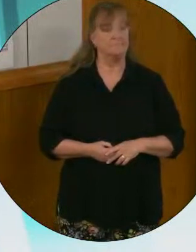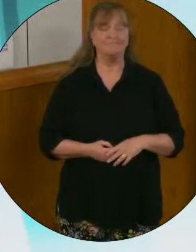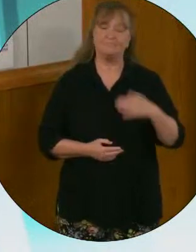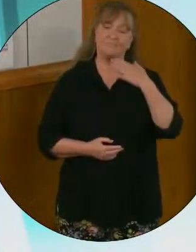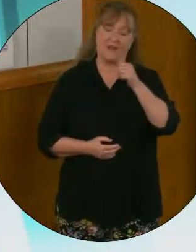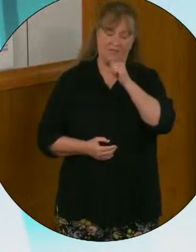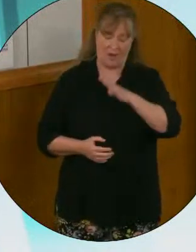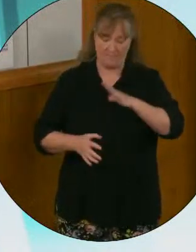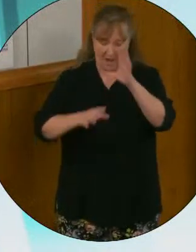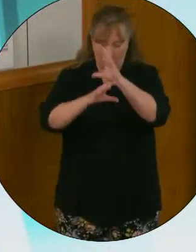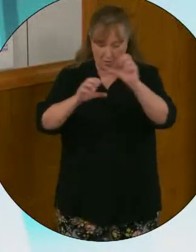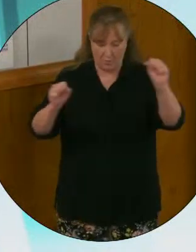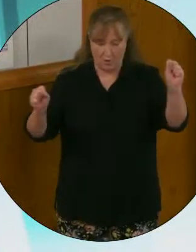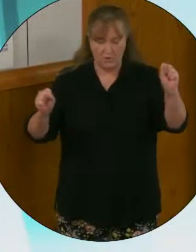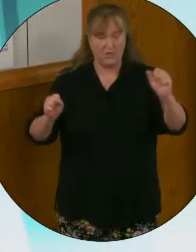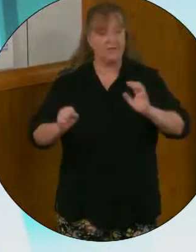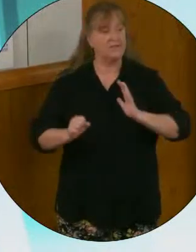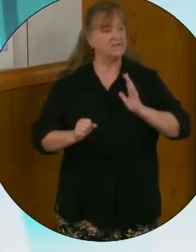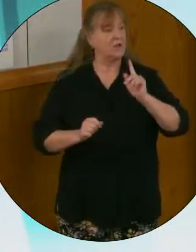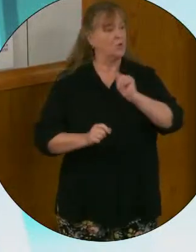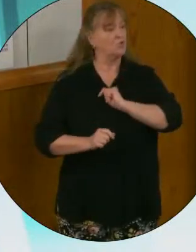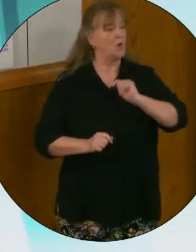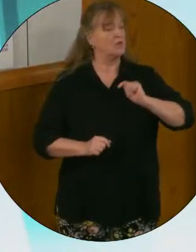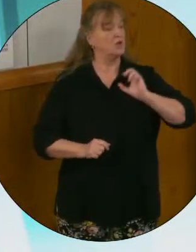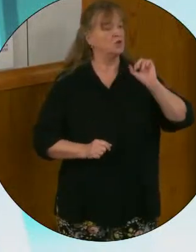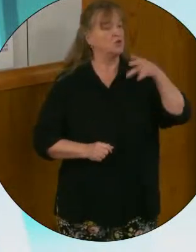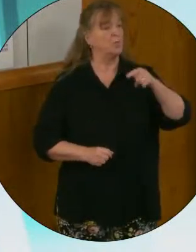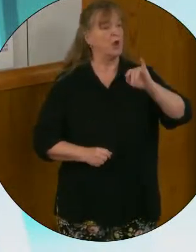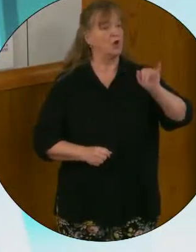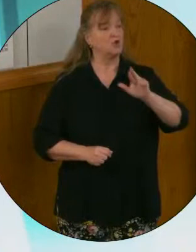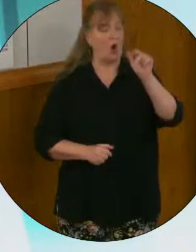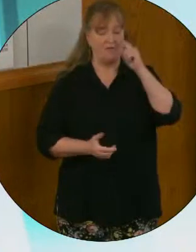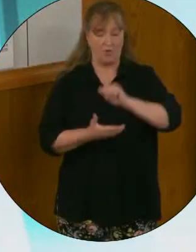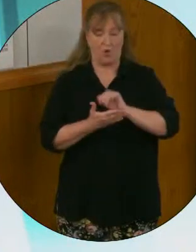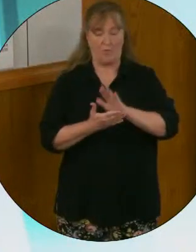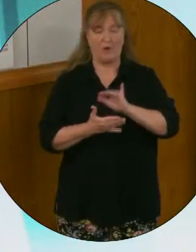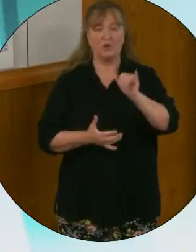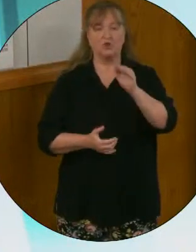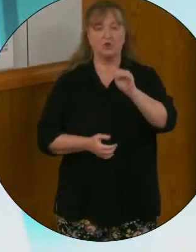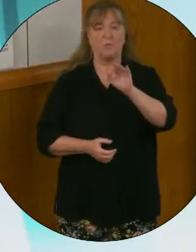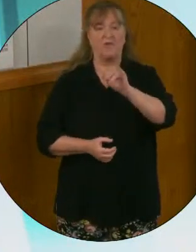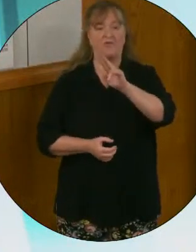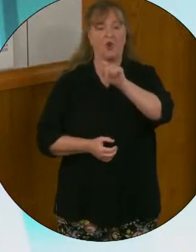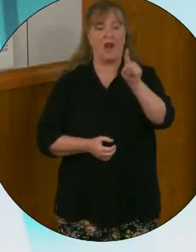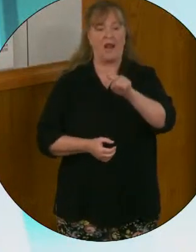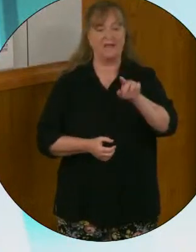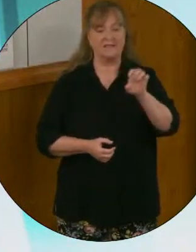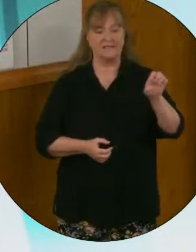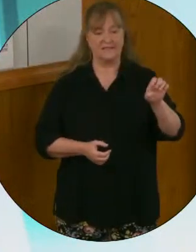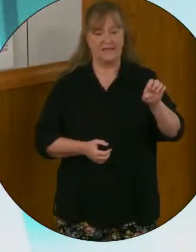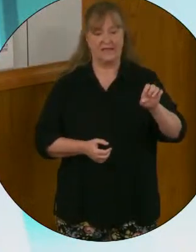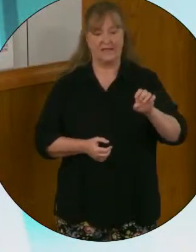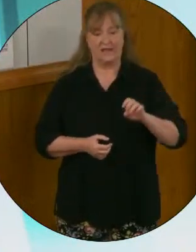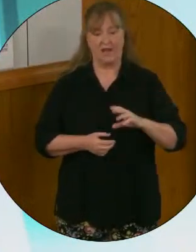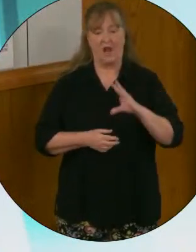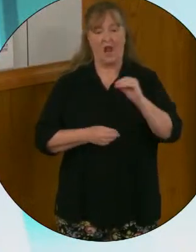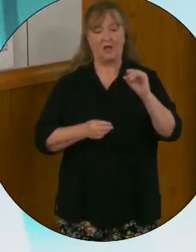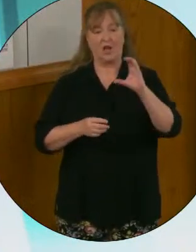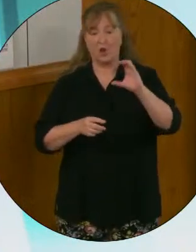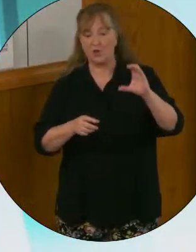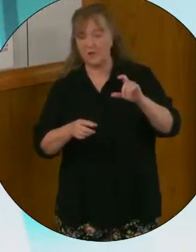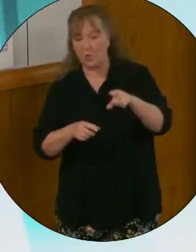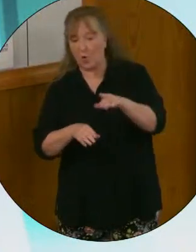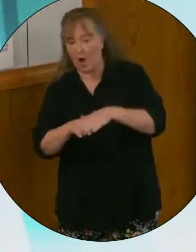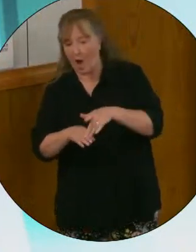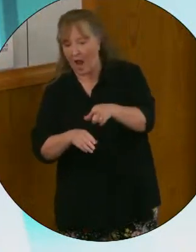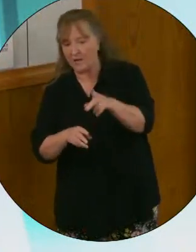Thank you, Madam President, distinguished trustees, Superintendent Jara. For the record, my name is Jim Frazee. I'm a high school teacher here in Clark County, and I also have